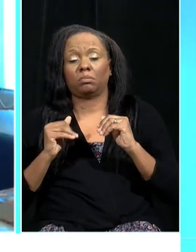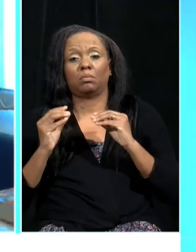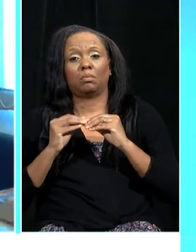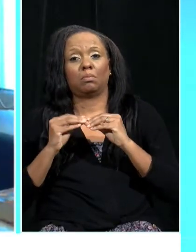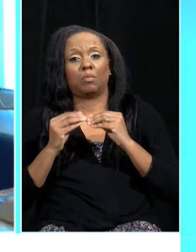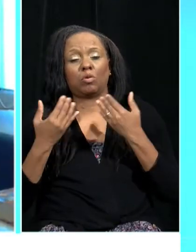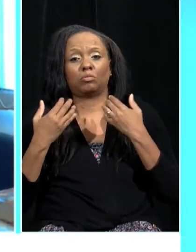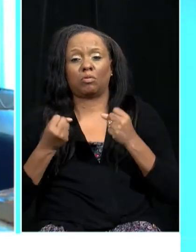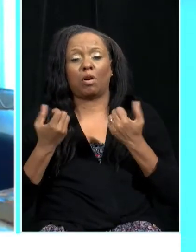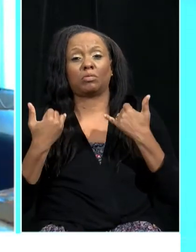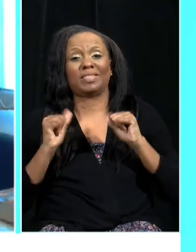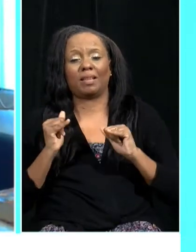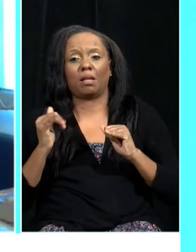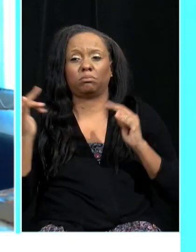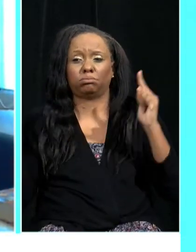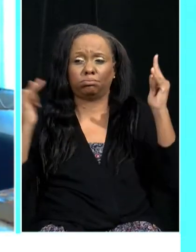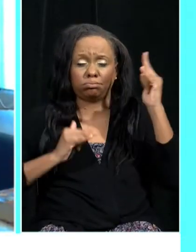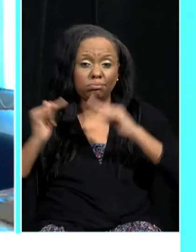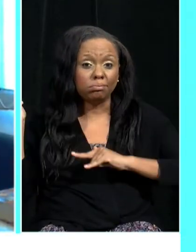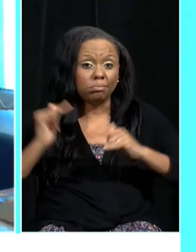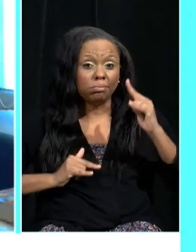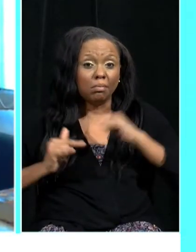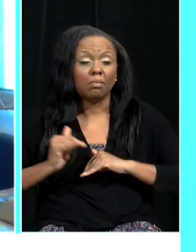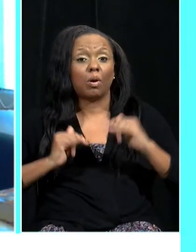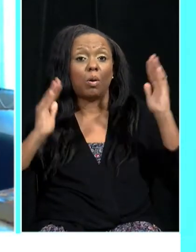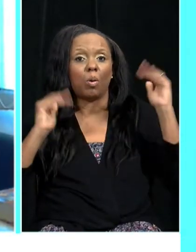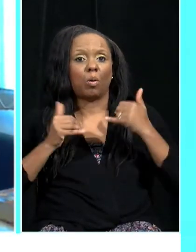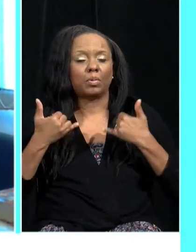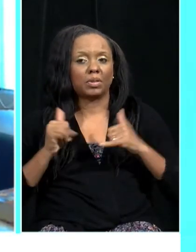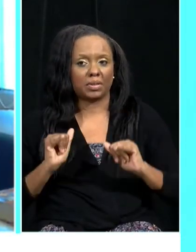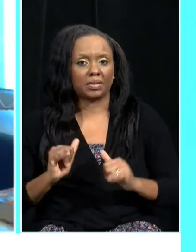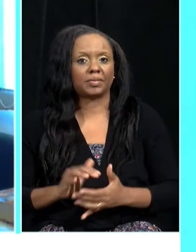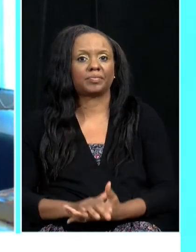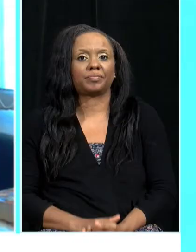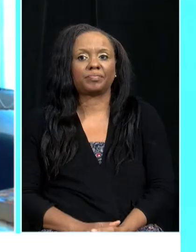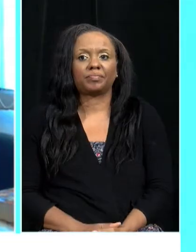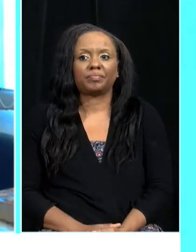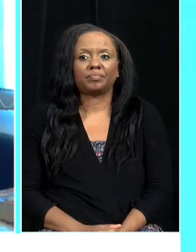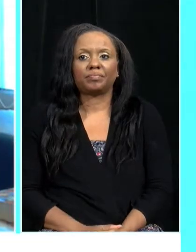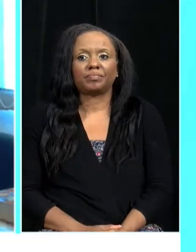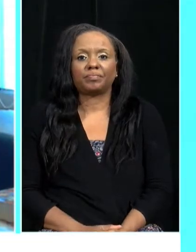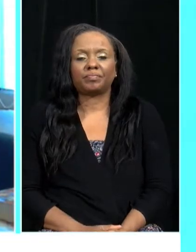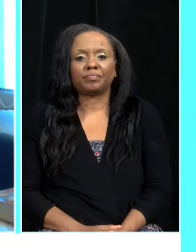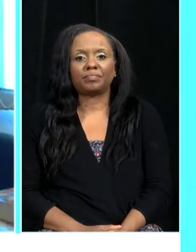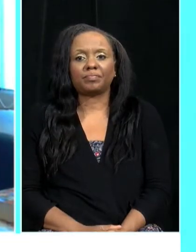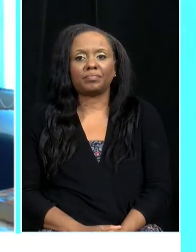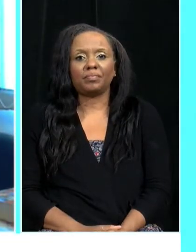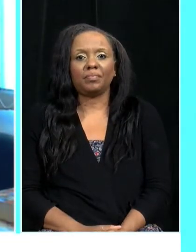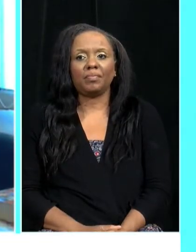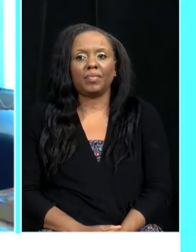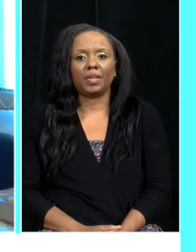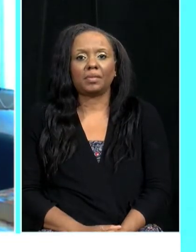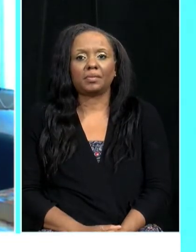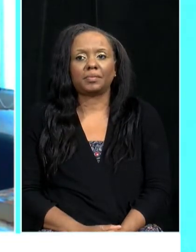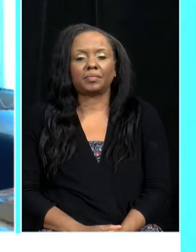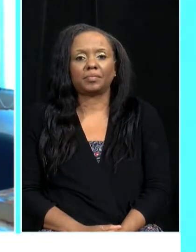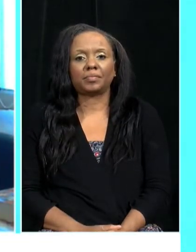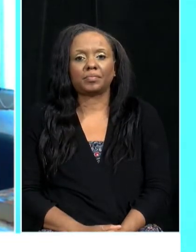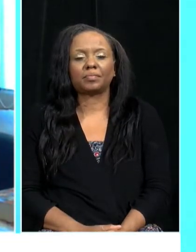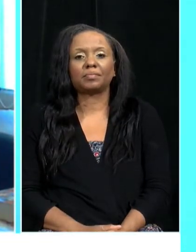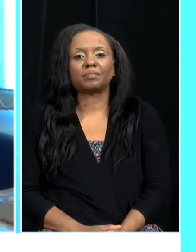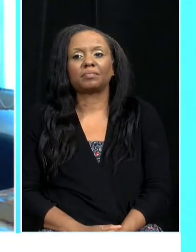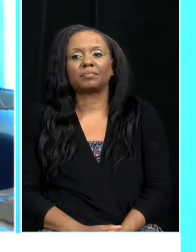and we were speaking about the fact that in the immediate environment, we need to have a